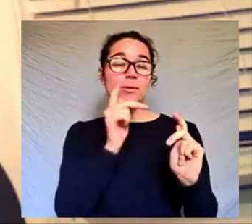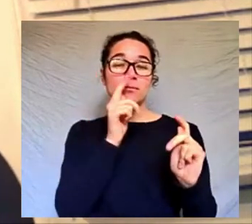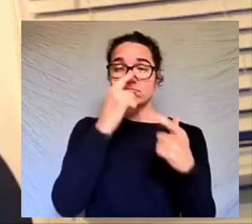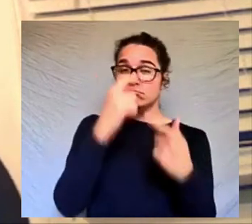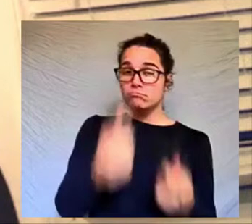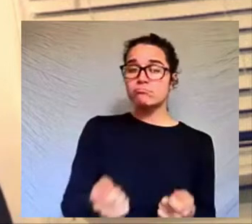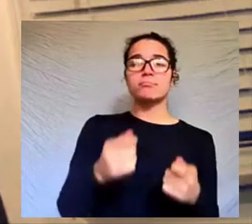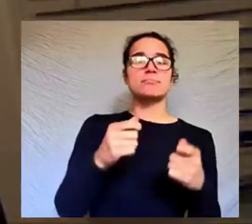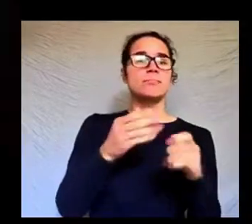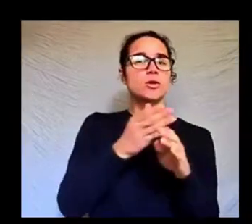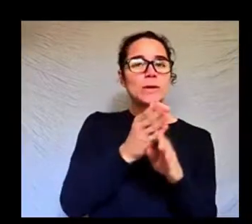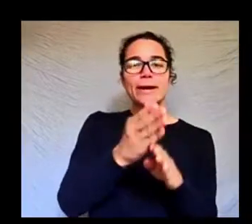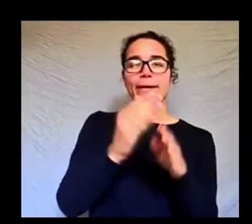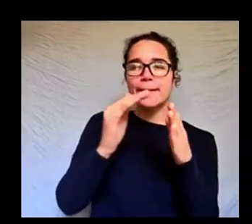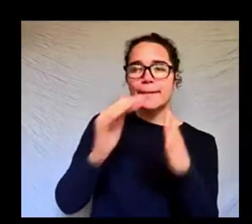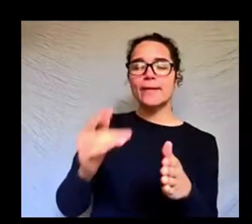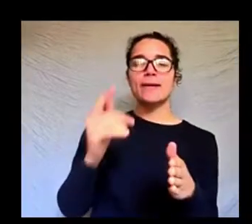service?